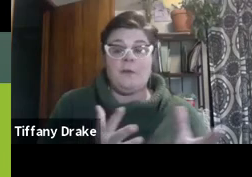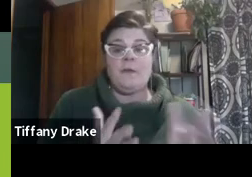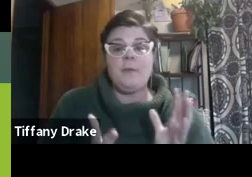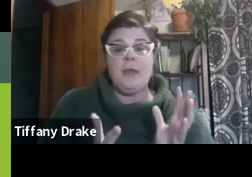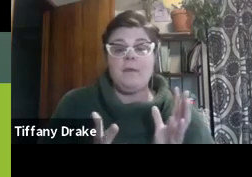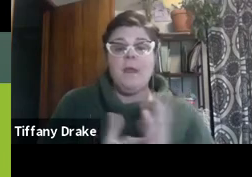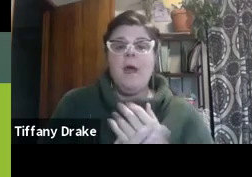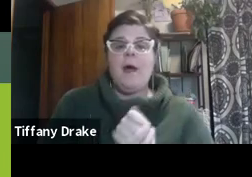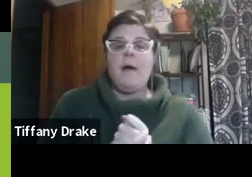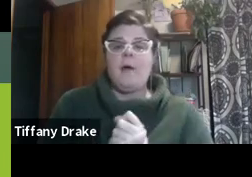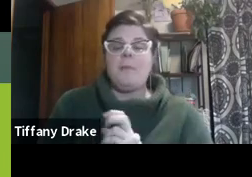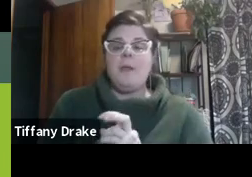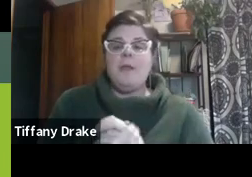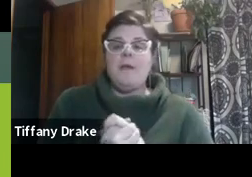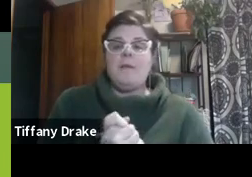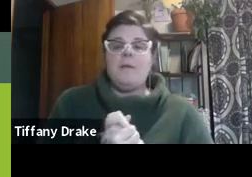with their siblings.